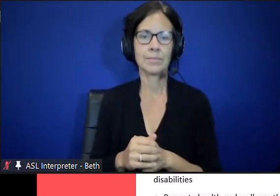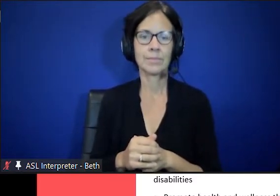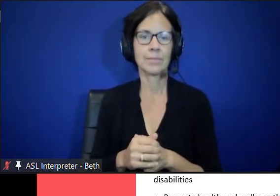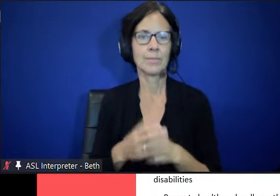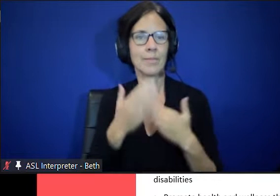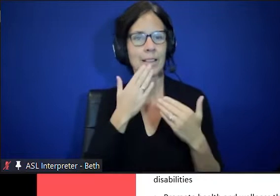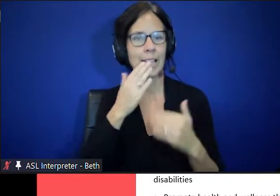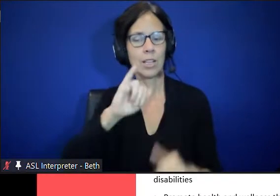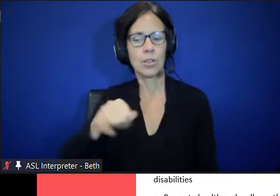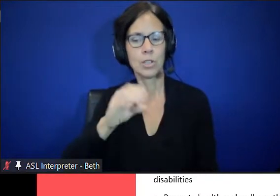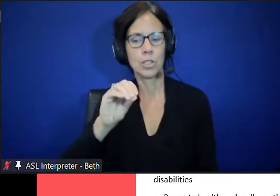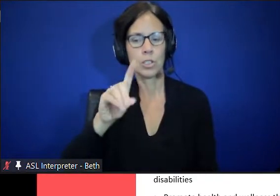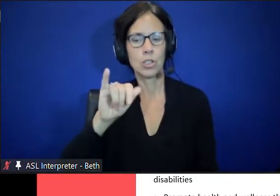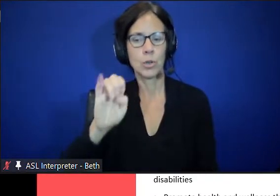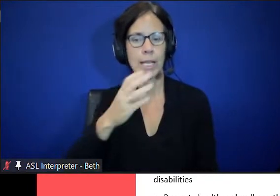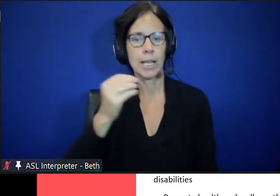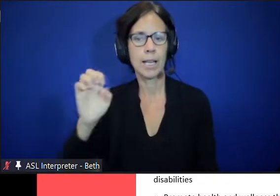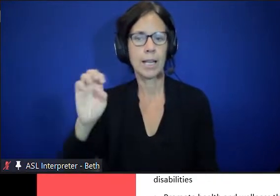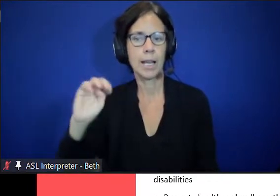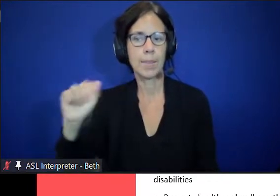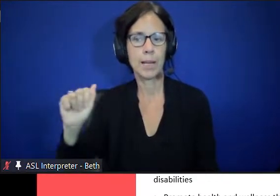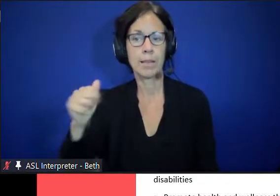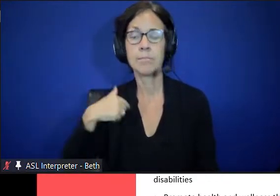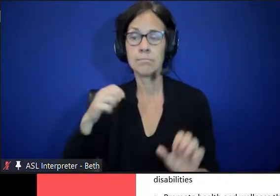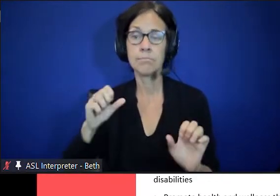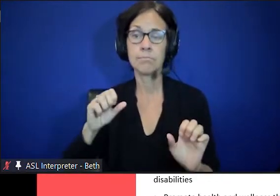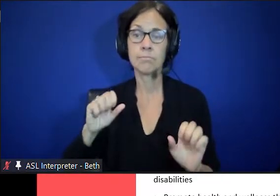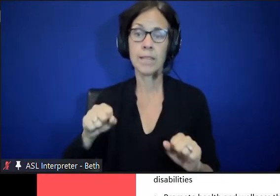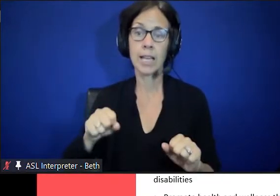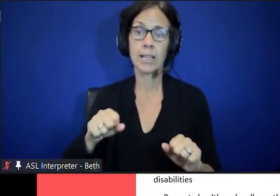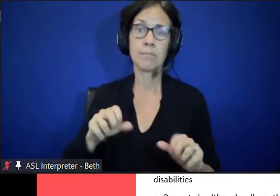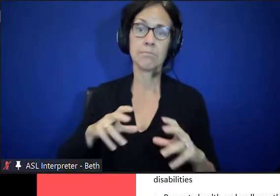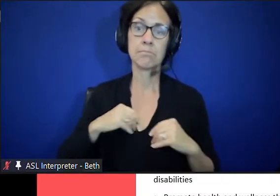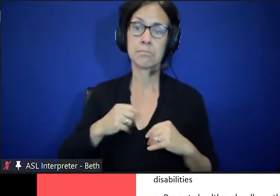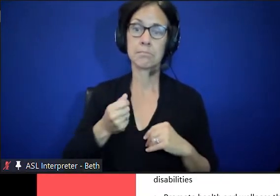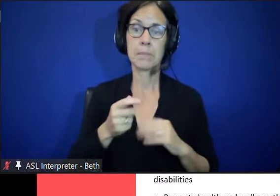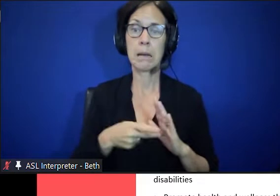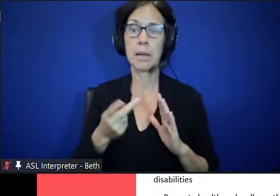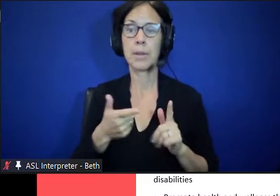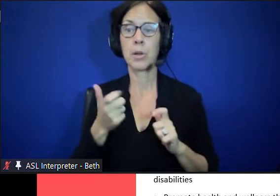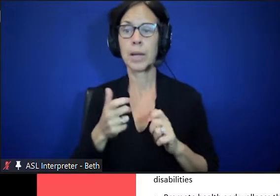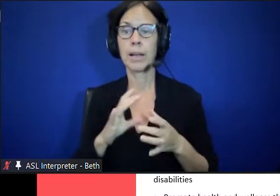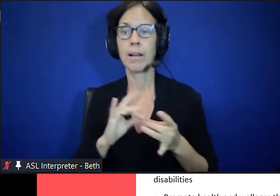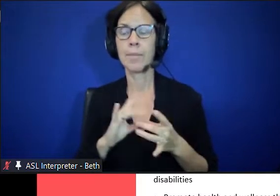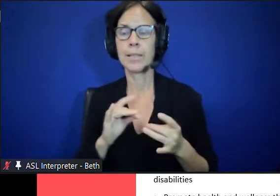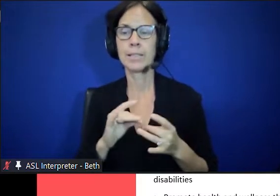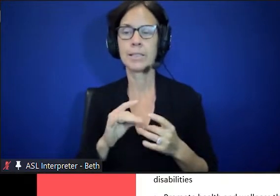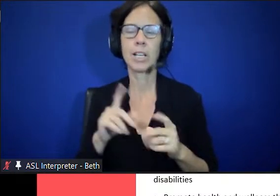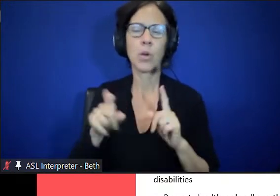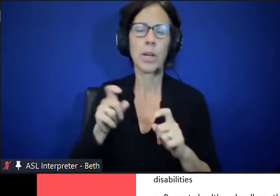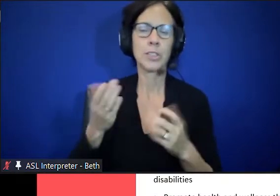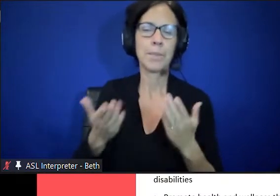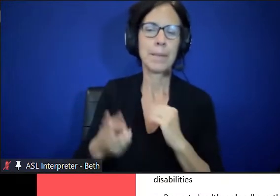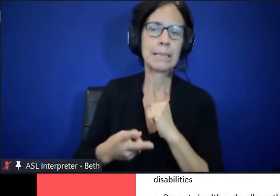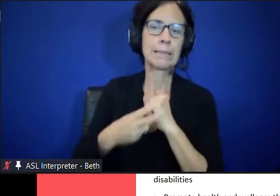Thank you, Jodie and Emma. I could take a couple quick comments. I might save the questions till the end since